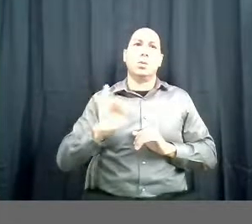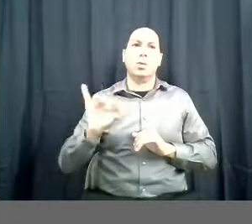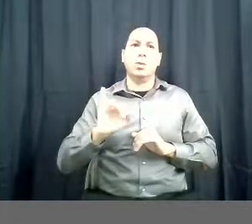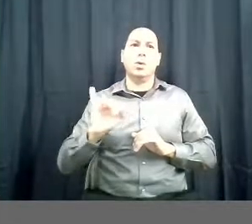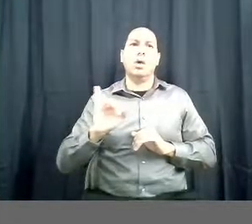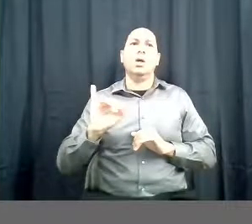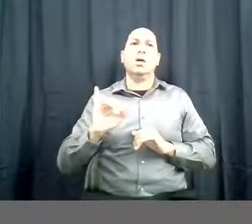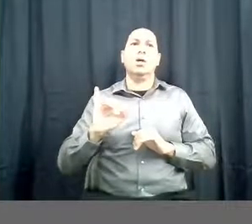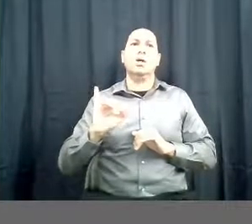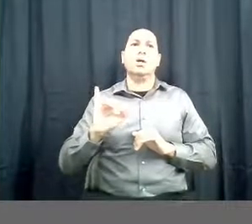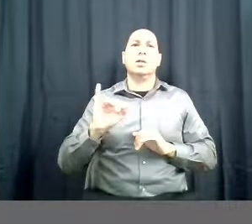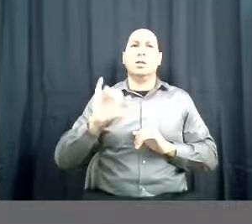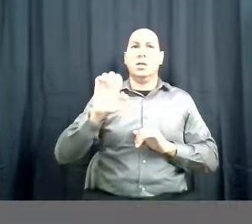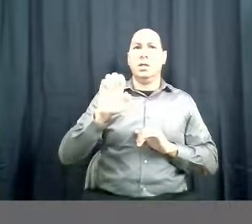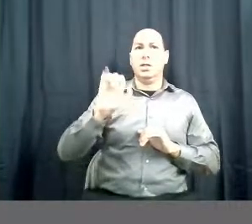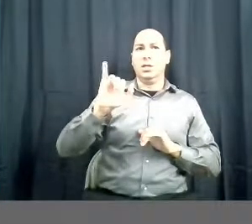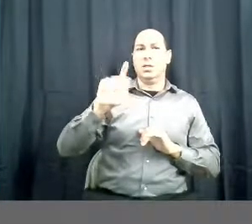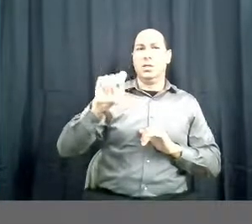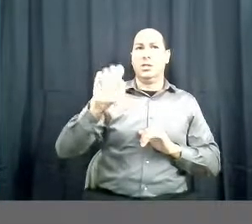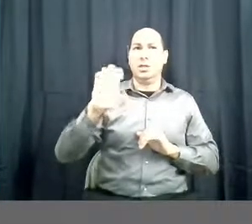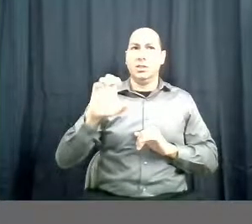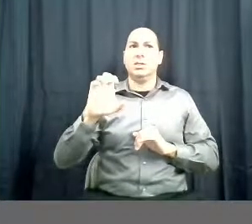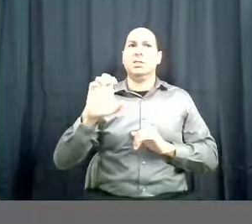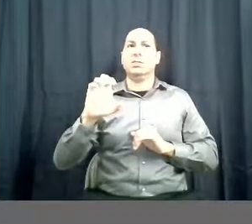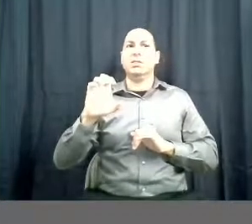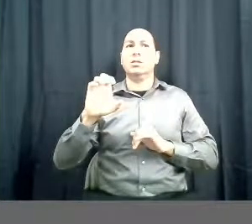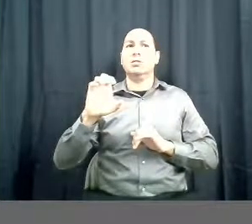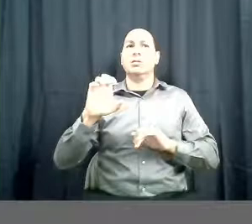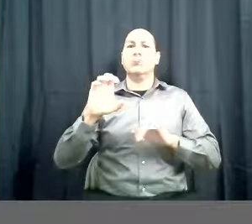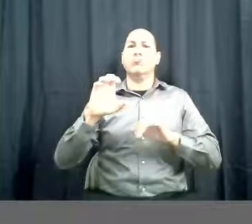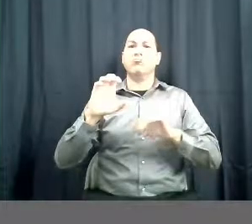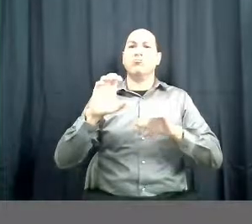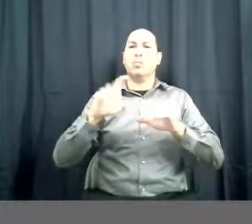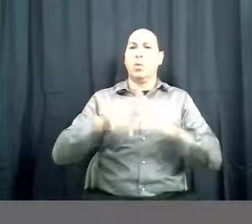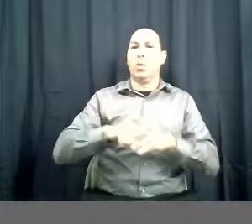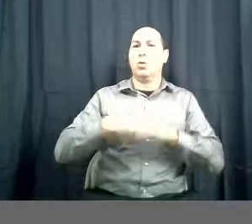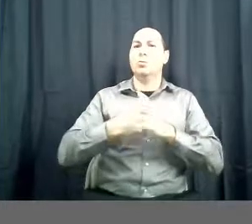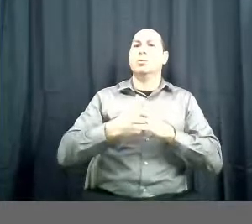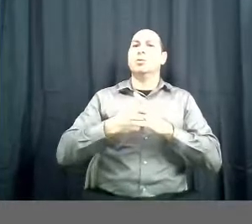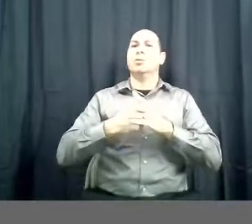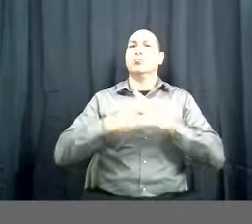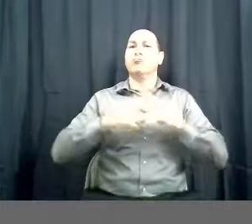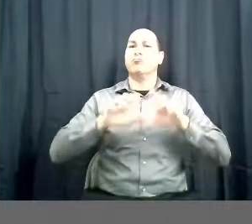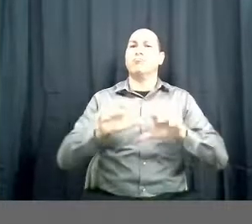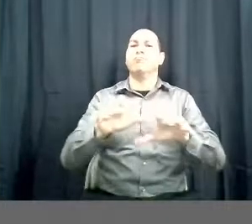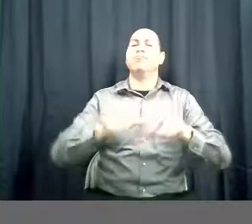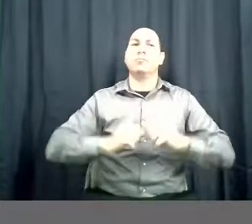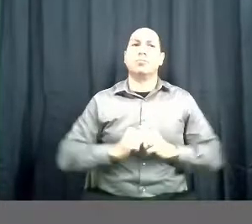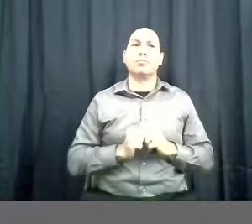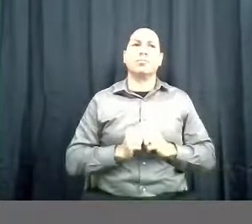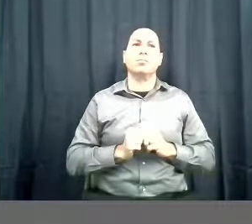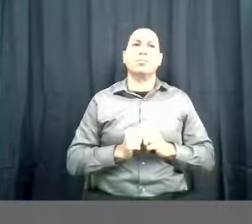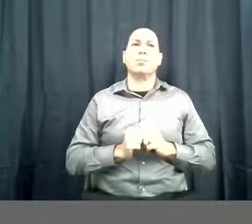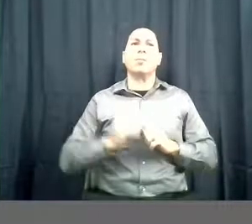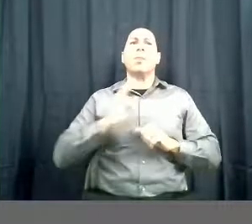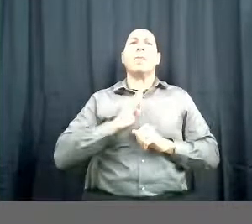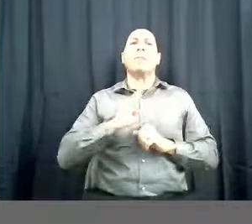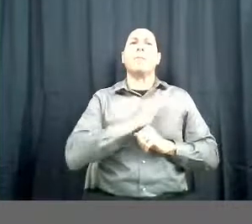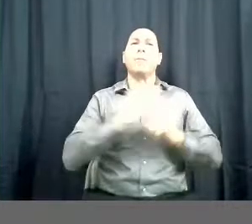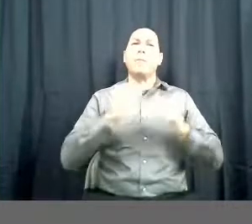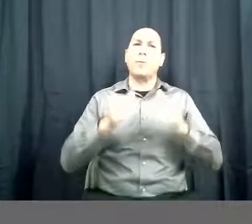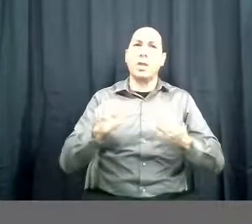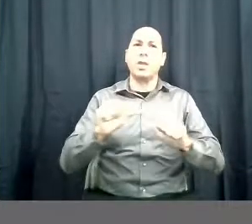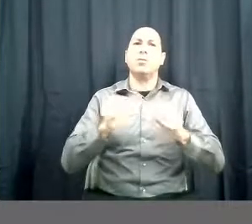beneficial impact on labor participation rates on the island. The board's efforts to prioritize and attract investment through the Title V process,